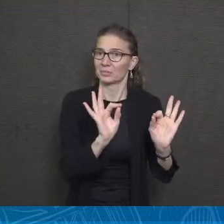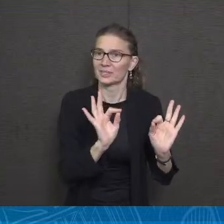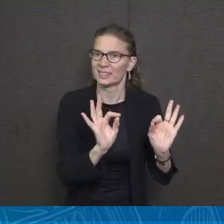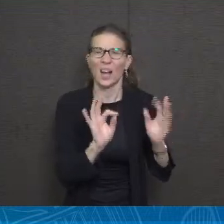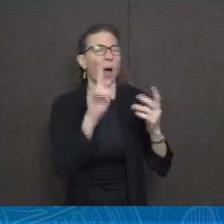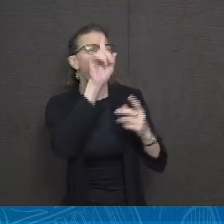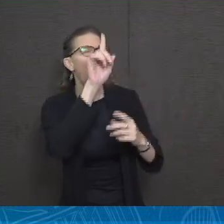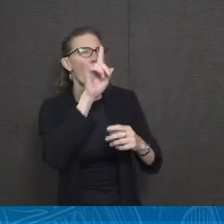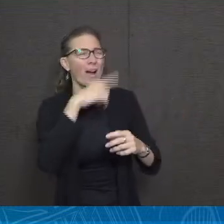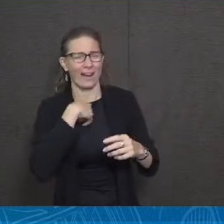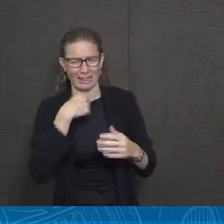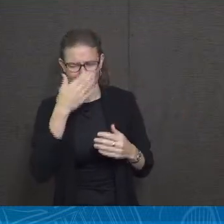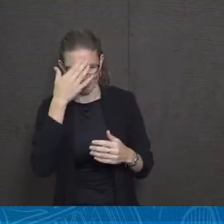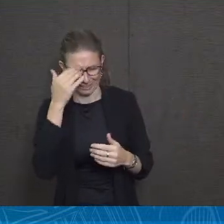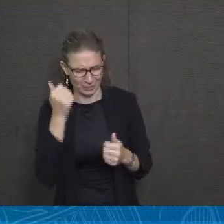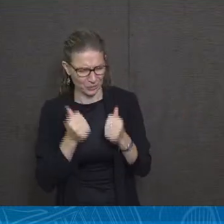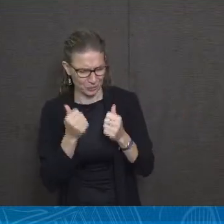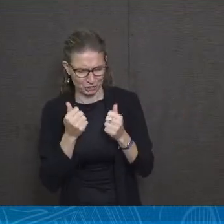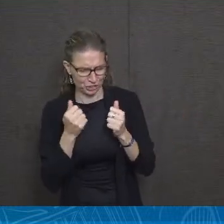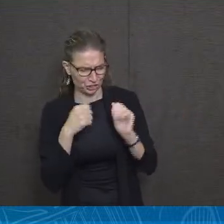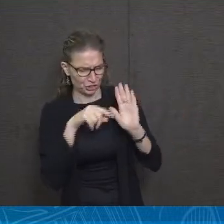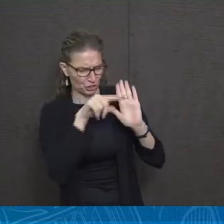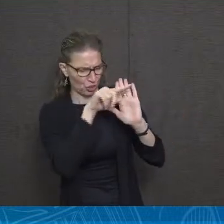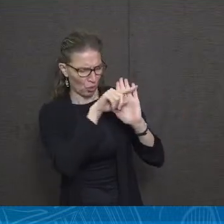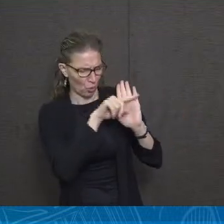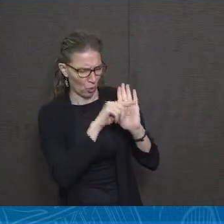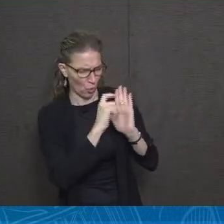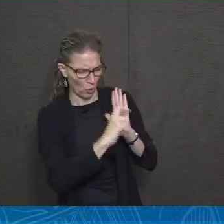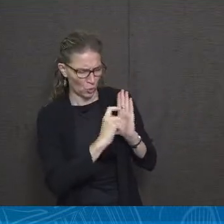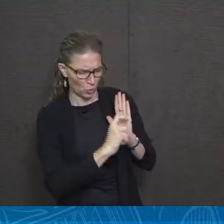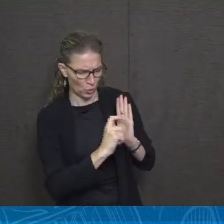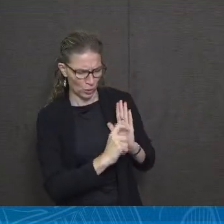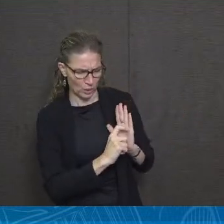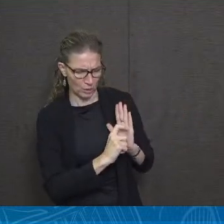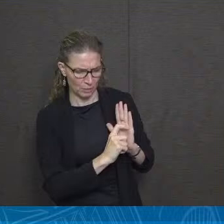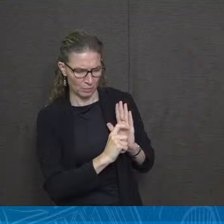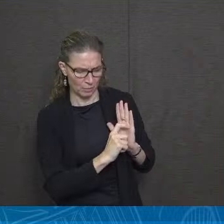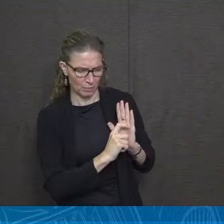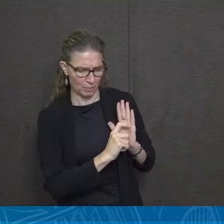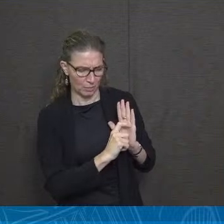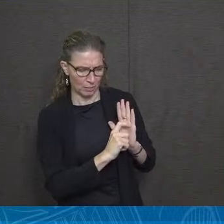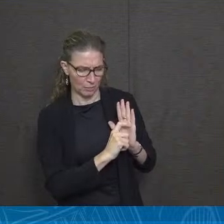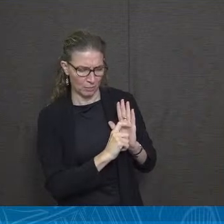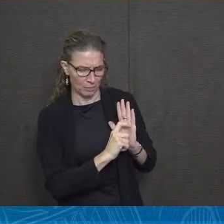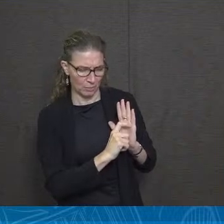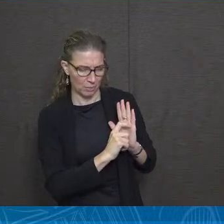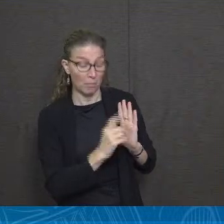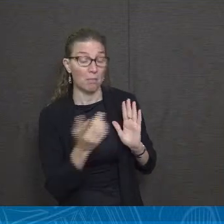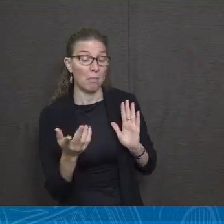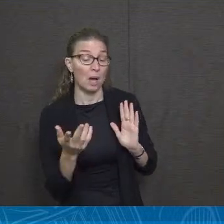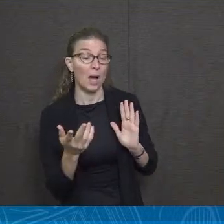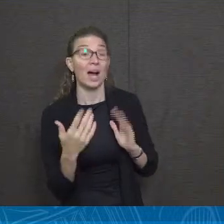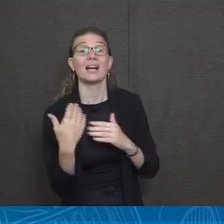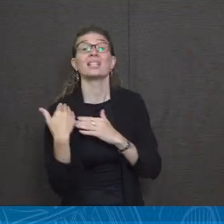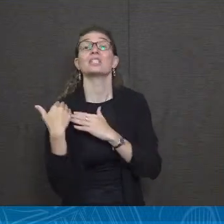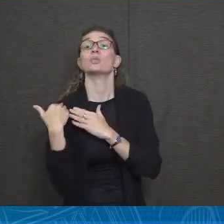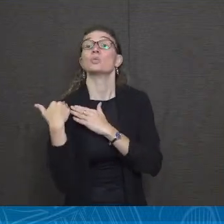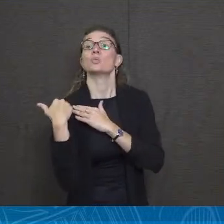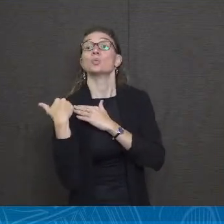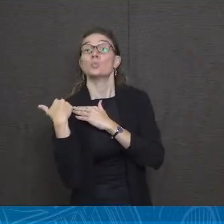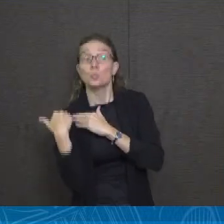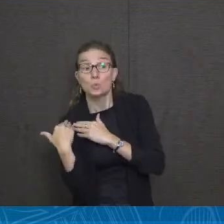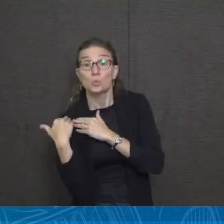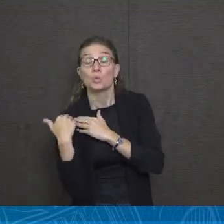forgot the article, but the creating the duty or the potential duty to reduce risk, which